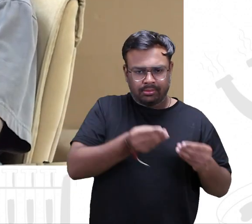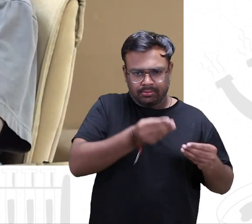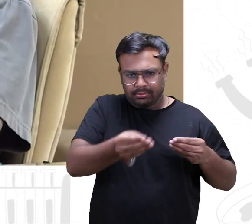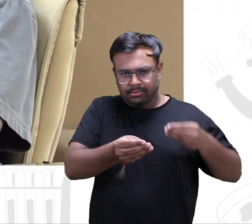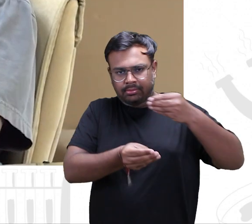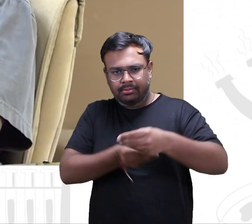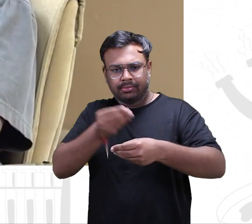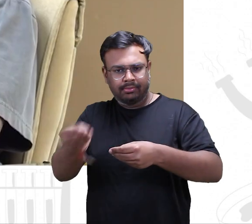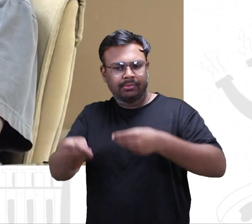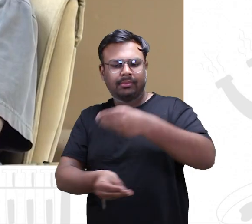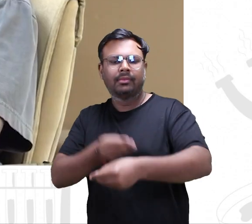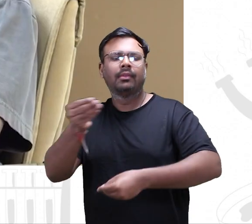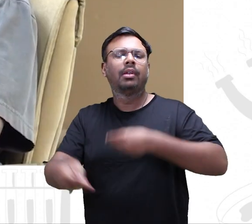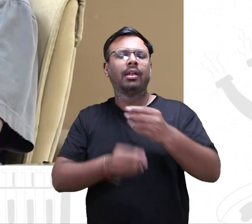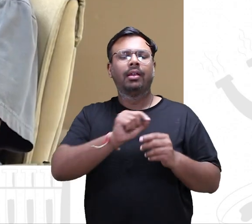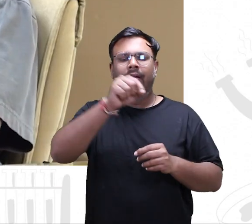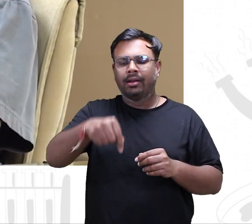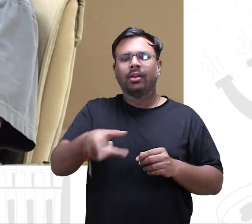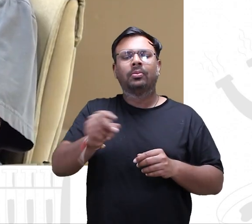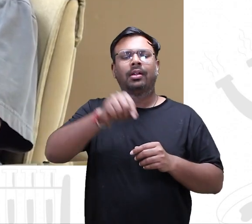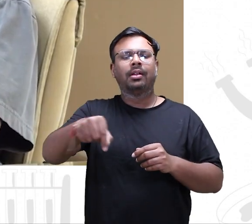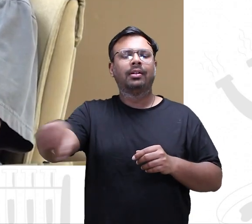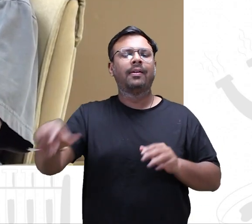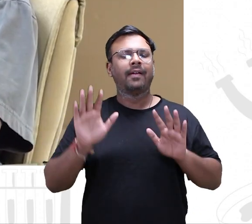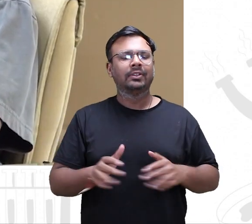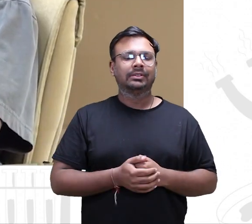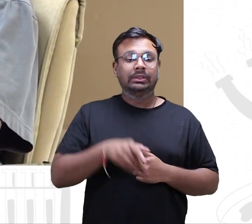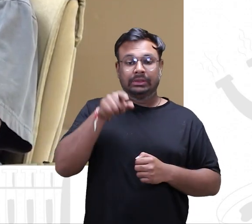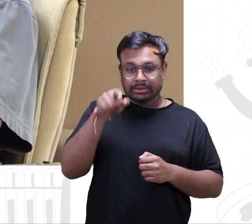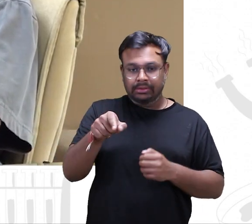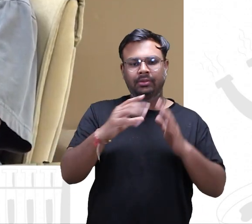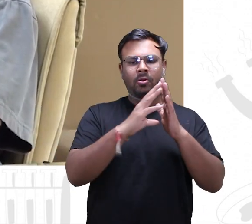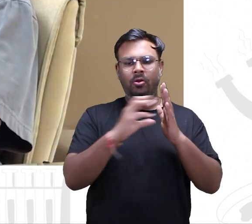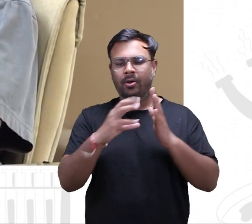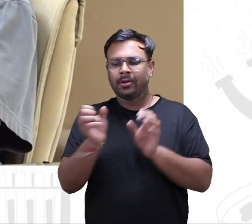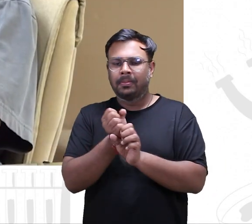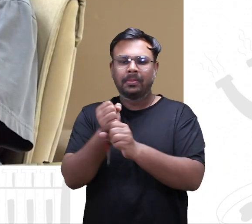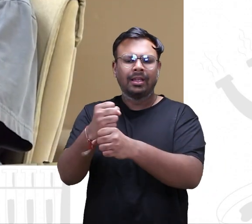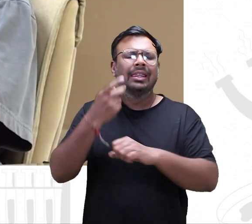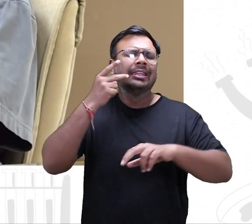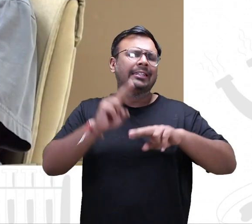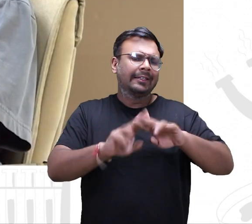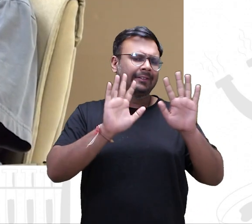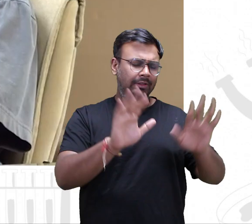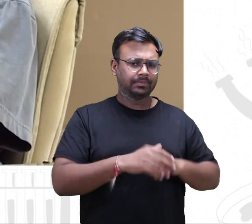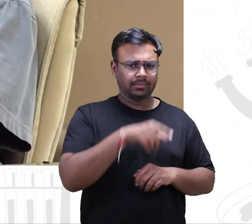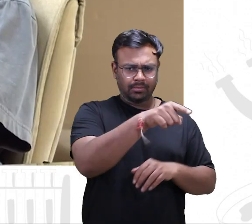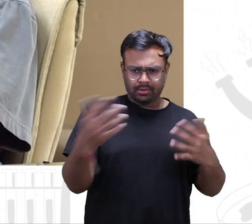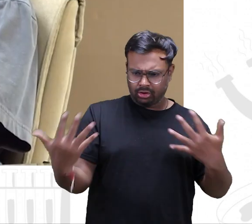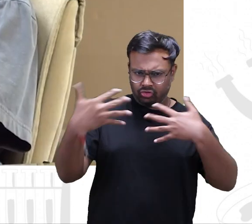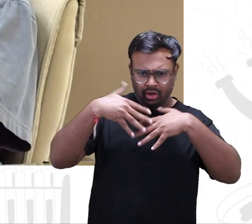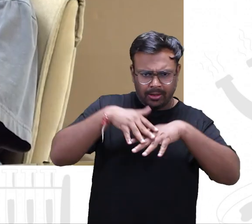generation. And there are practical implications to this, that if you